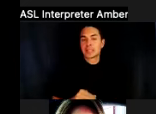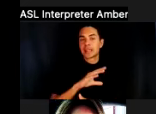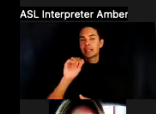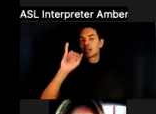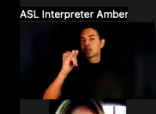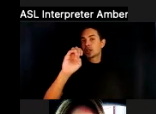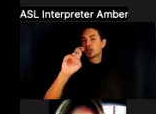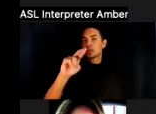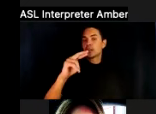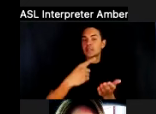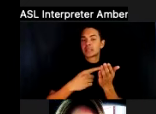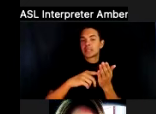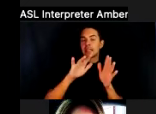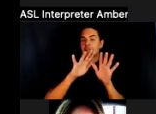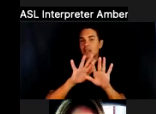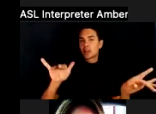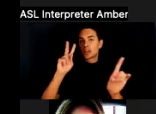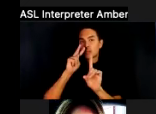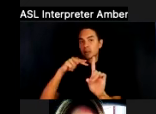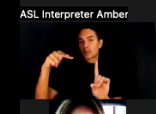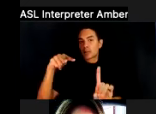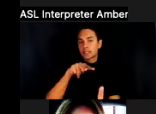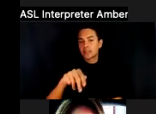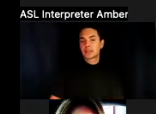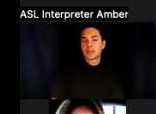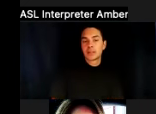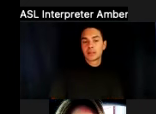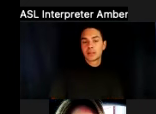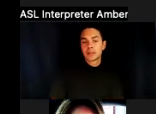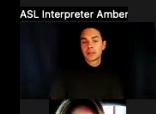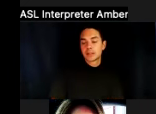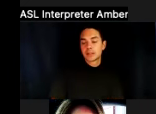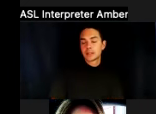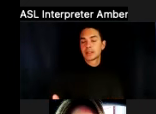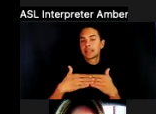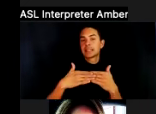saying diversity of perspectives. Yeah, absolutely. Deb, will you go to the next slide?